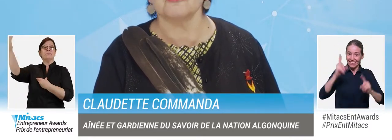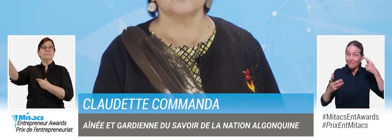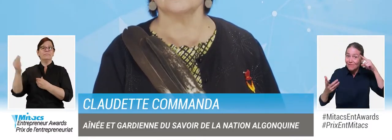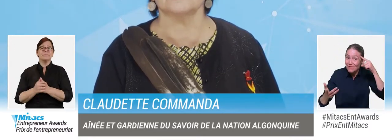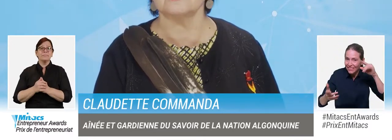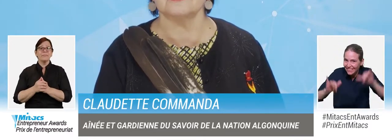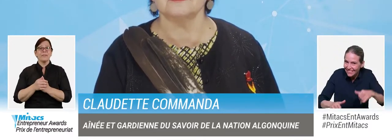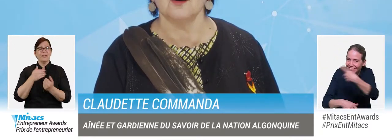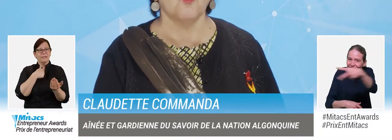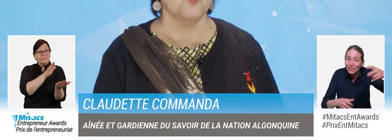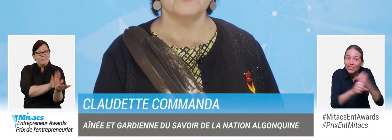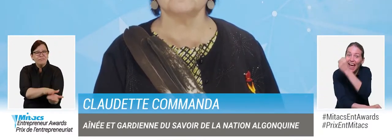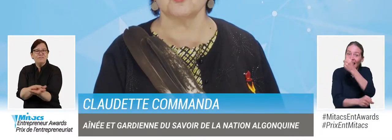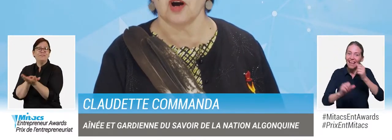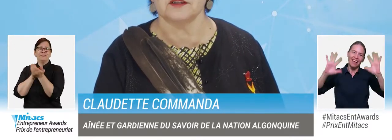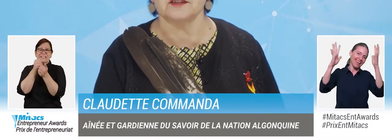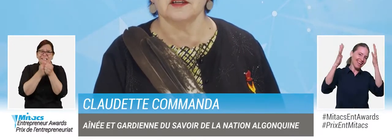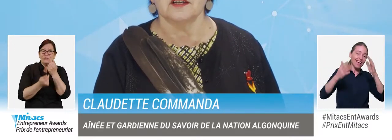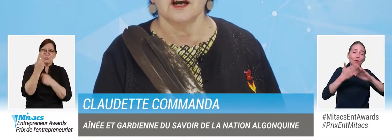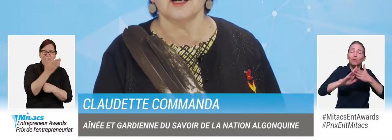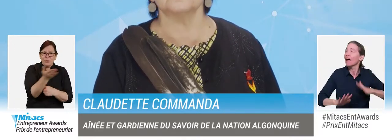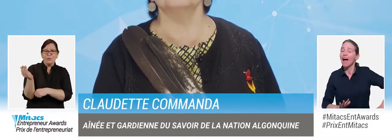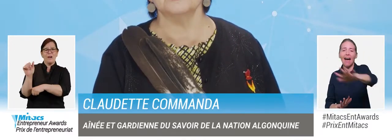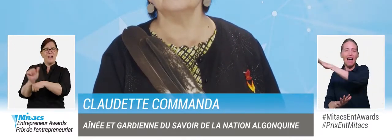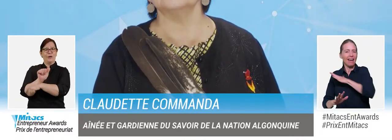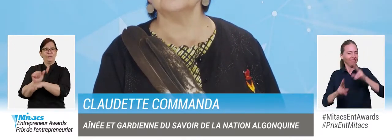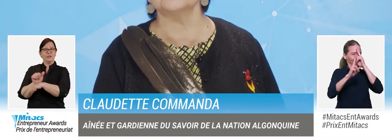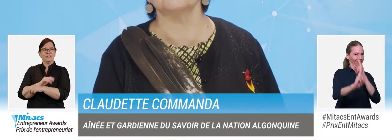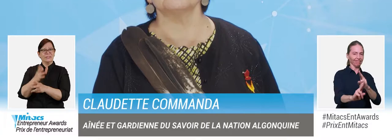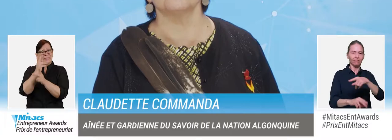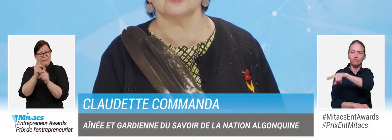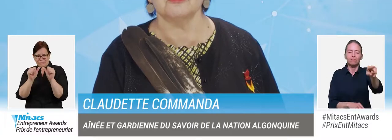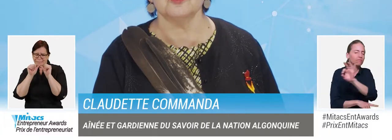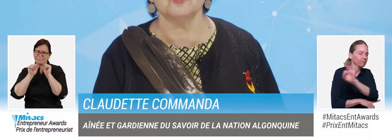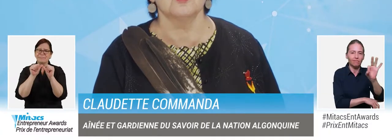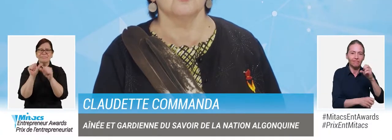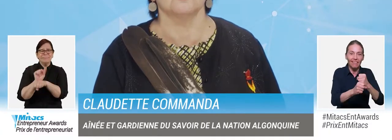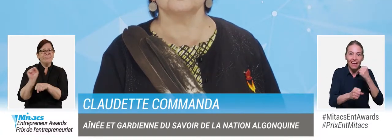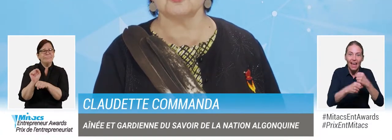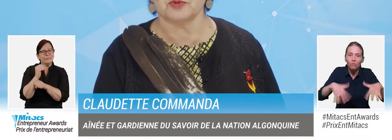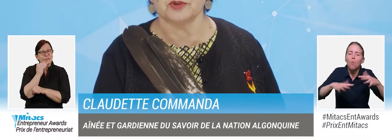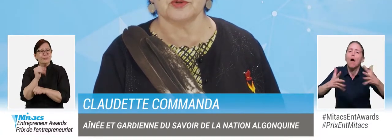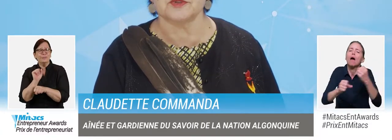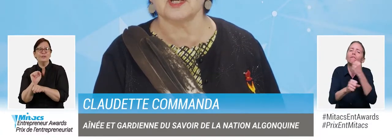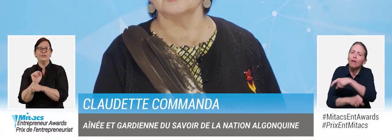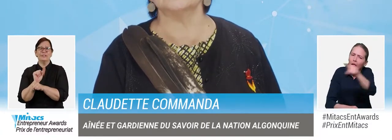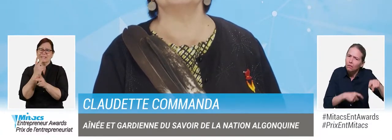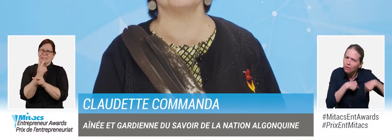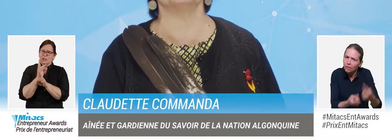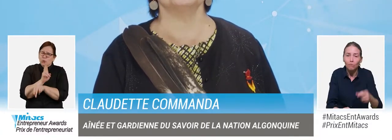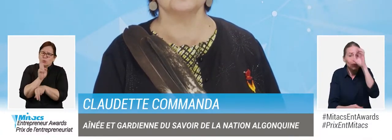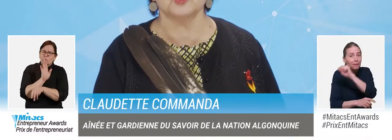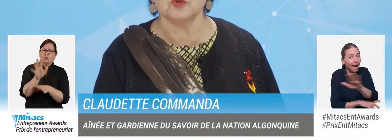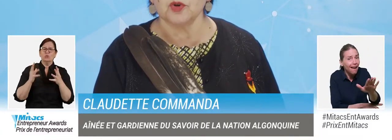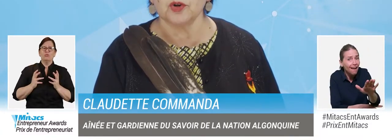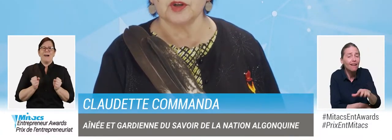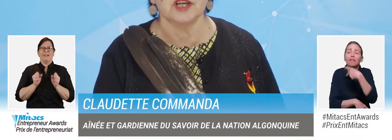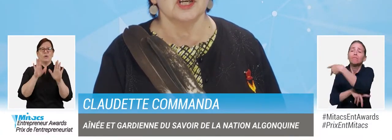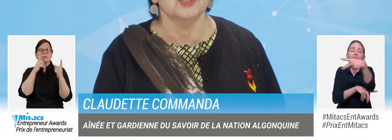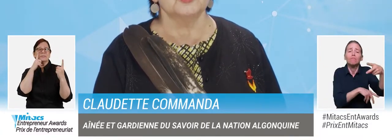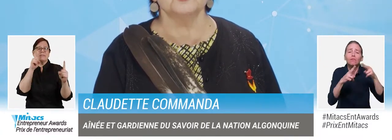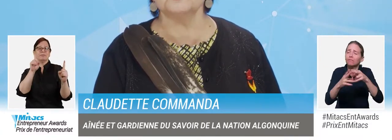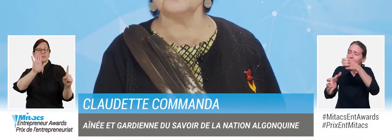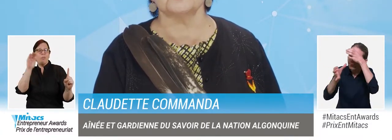societies, for Canada, home and abroad. I commend each and every one of you entrepreneurs. Keep up the good